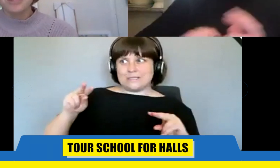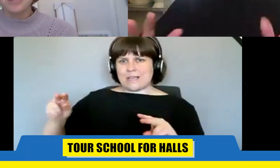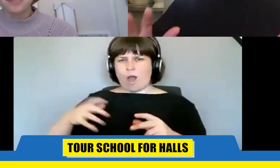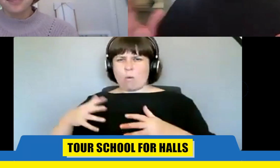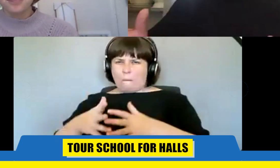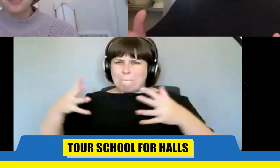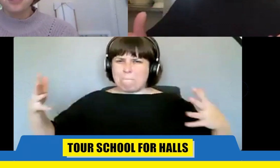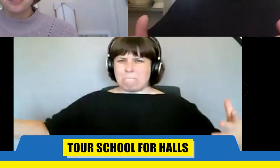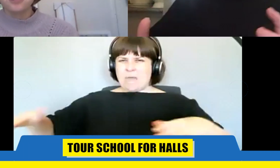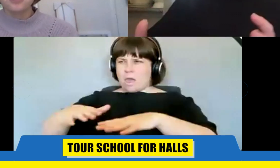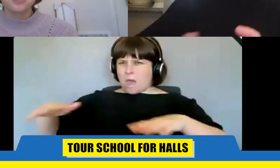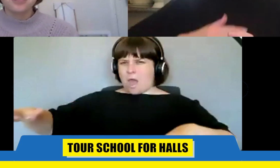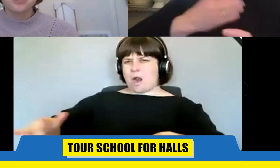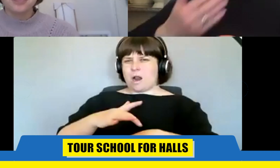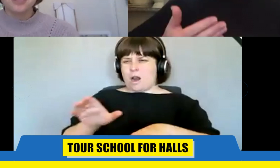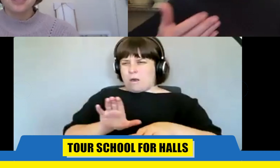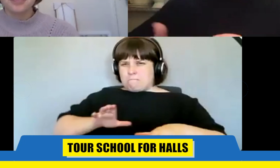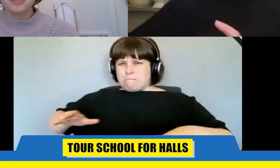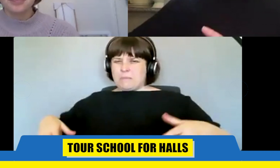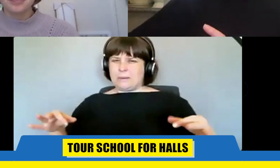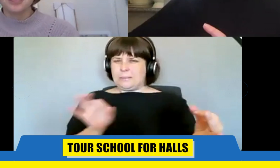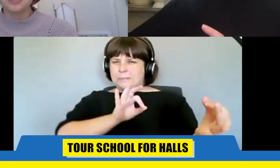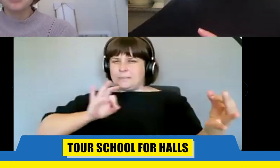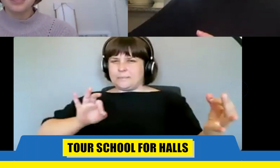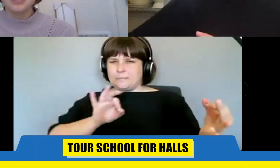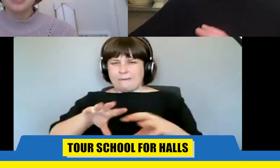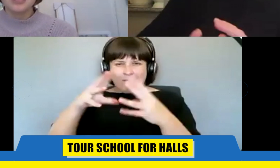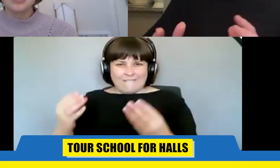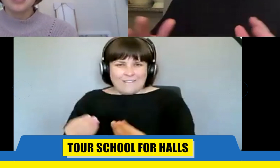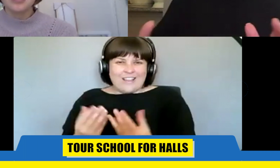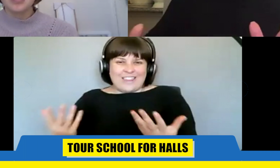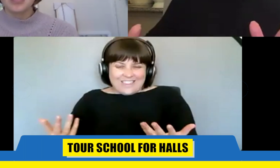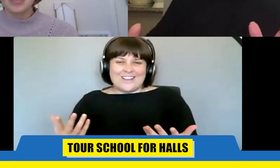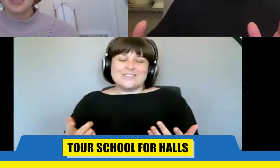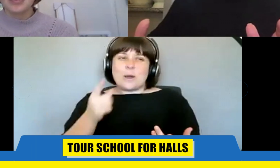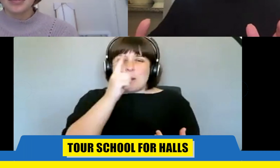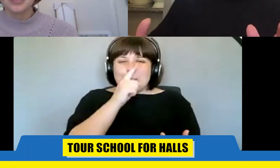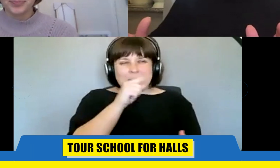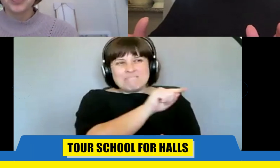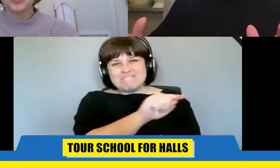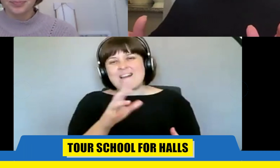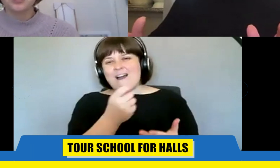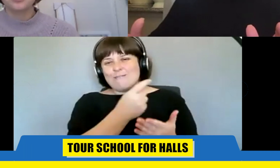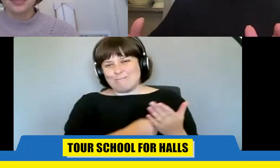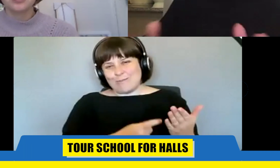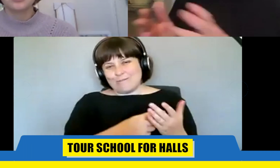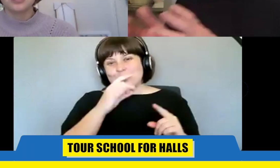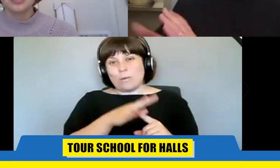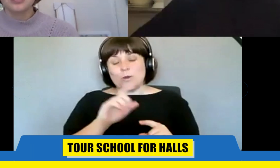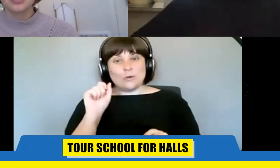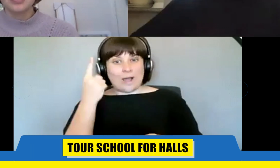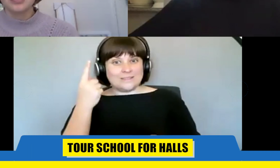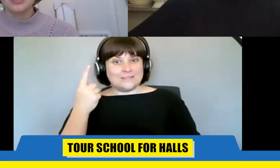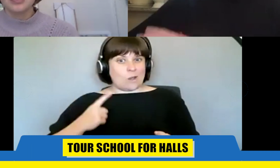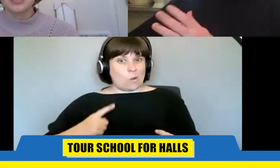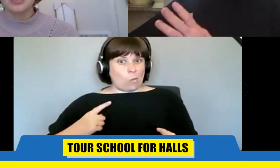orchestra, blah. So people will have preferences, and it's important that you understand all of those as well. On the other hand,